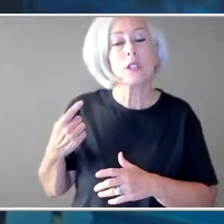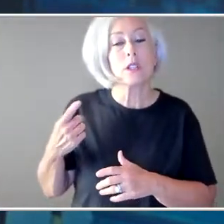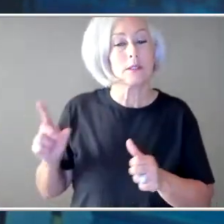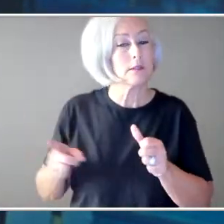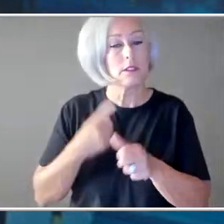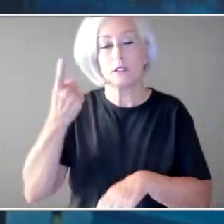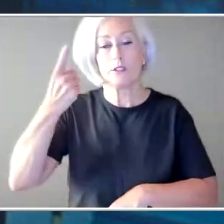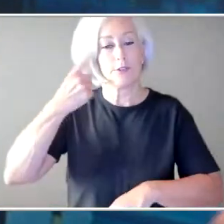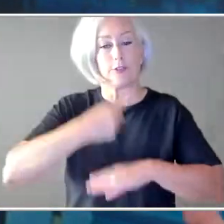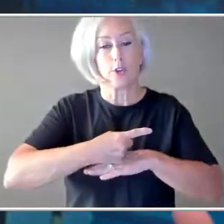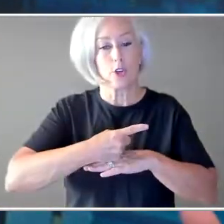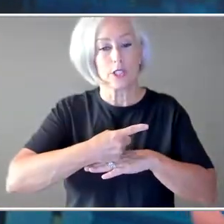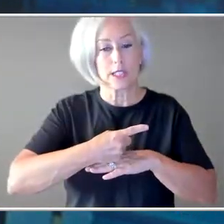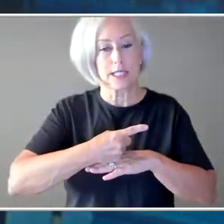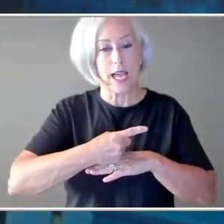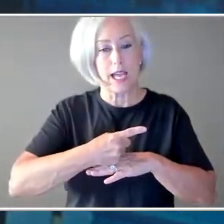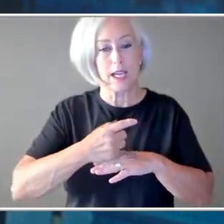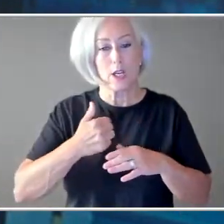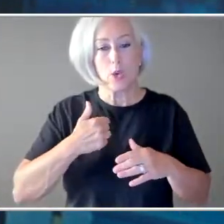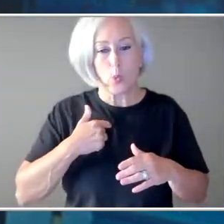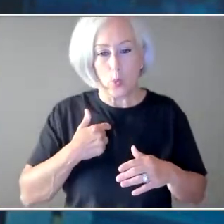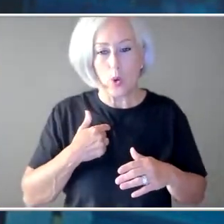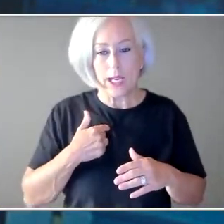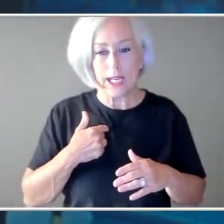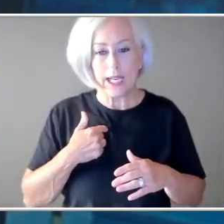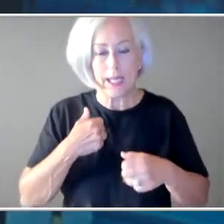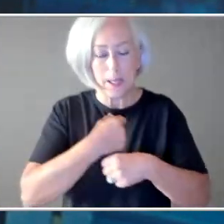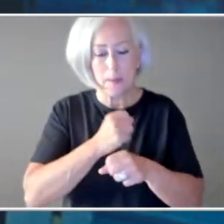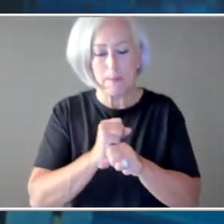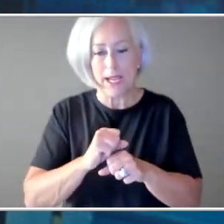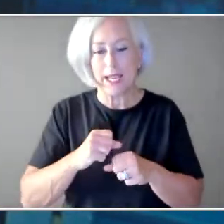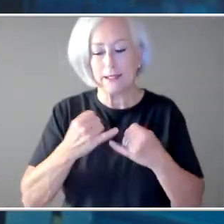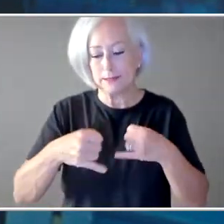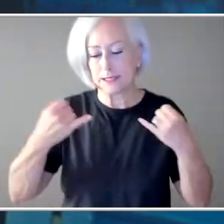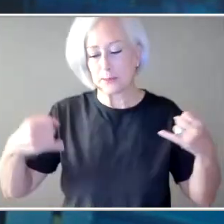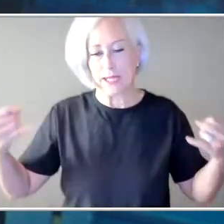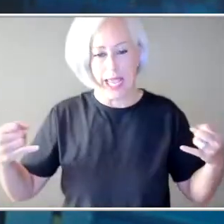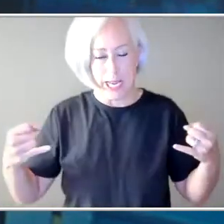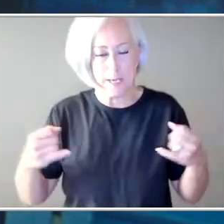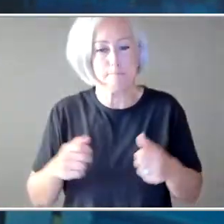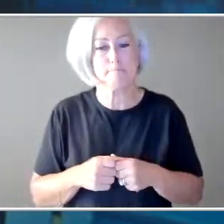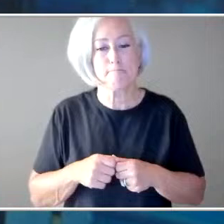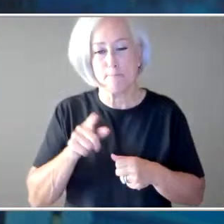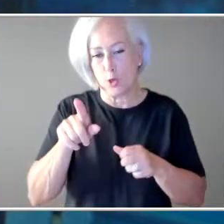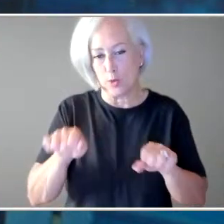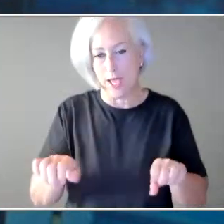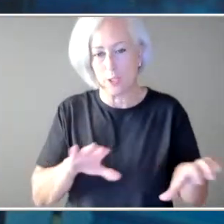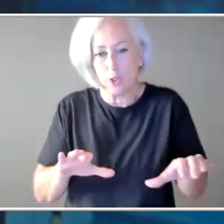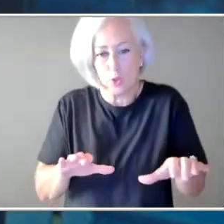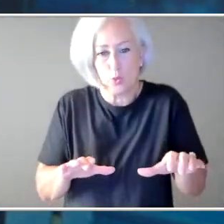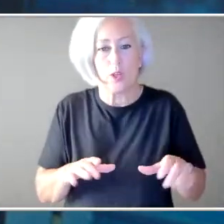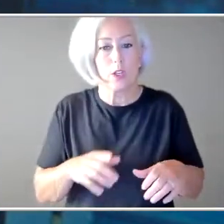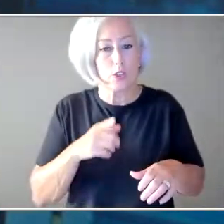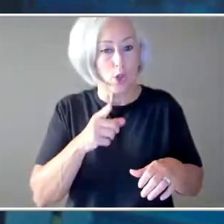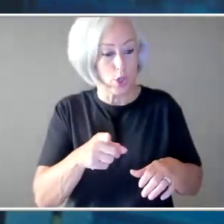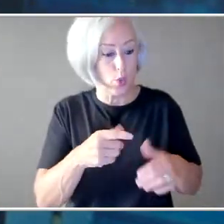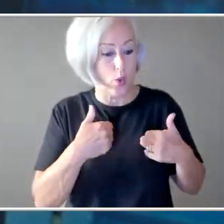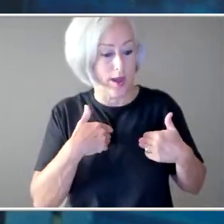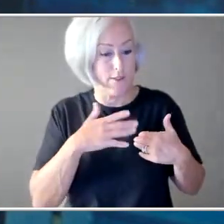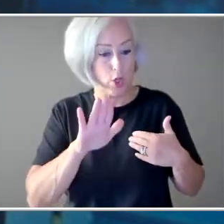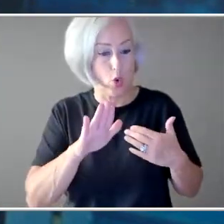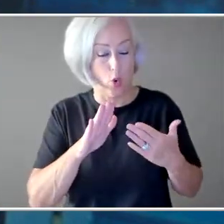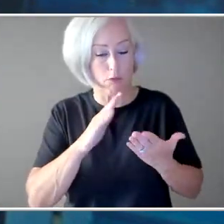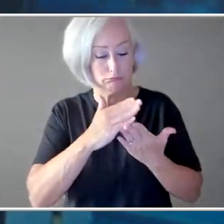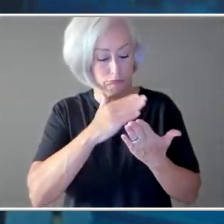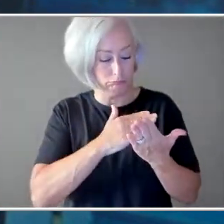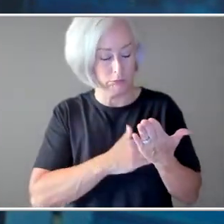sort of a progression of spaghetti, but you could do the same with any dish. And you take the original that you already make, and maybe you add a few